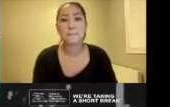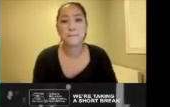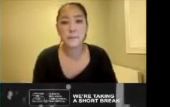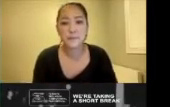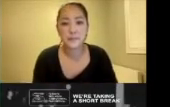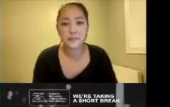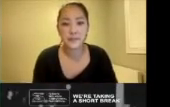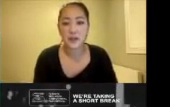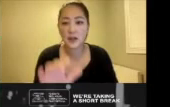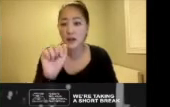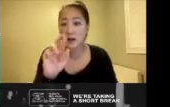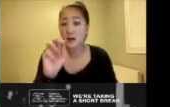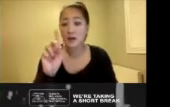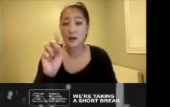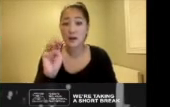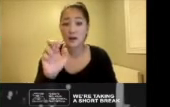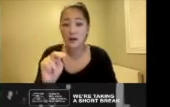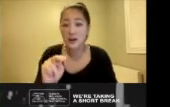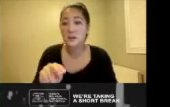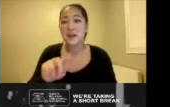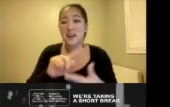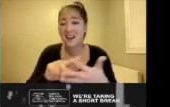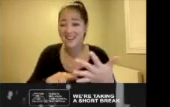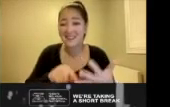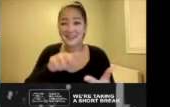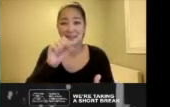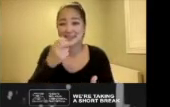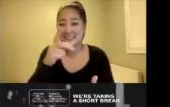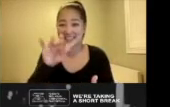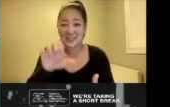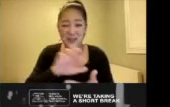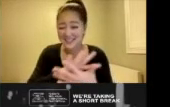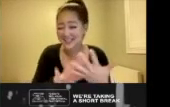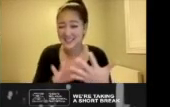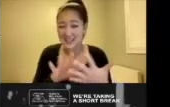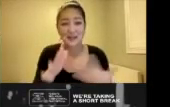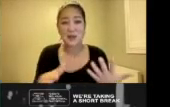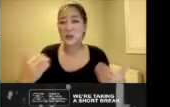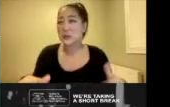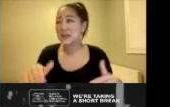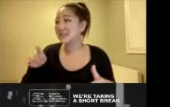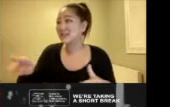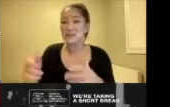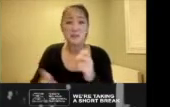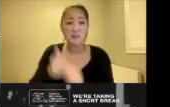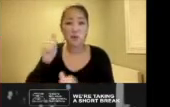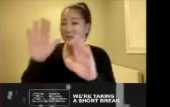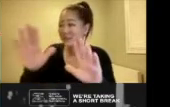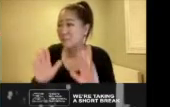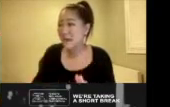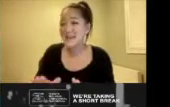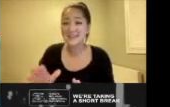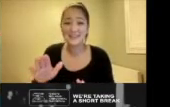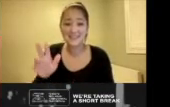Cardamom, turmeric, garam masala. We need a bigger box. This is the most amazing trip ever. Right, Amala? Wrong. I'm going